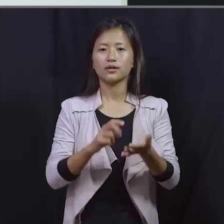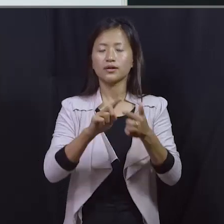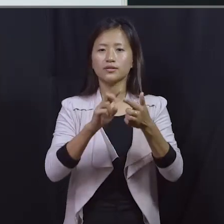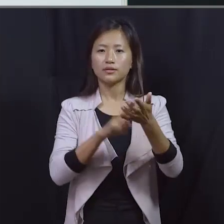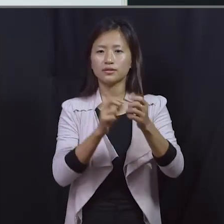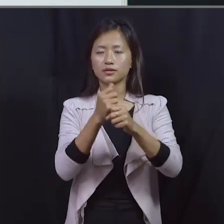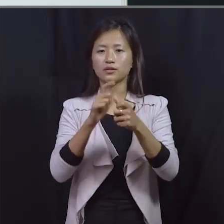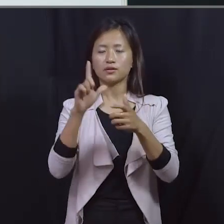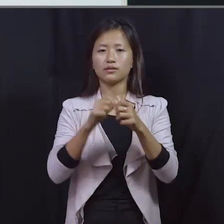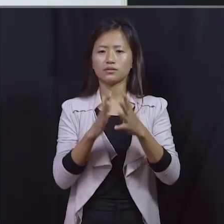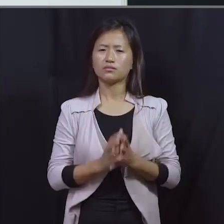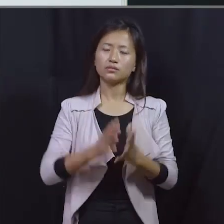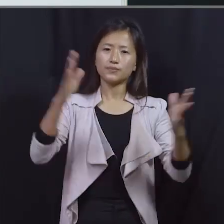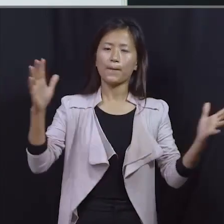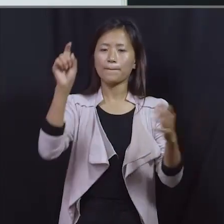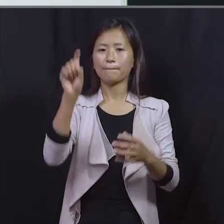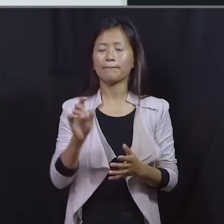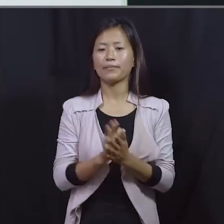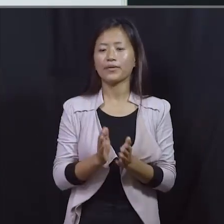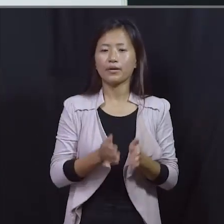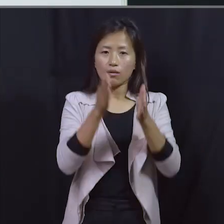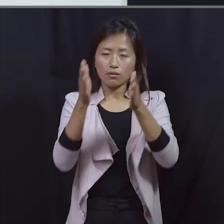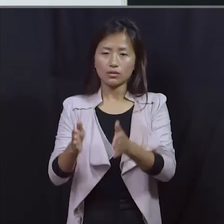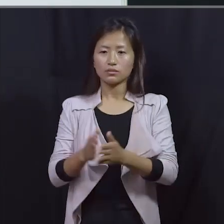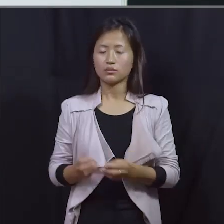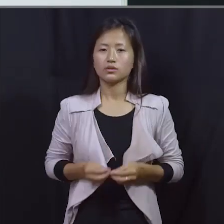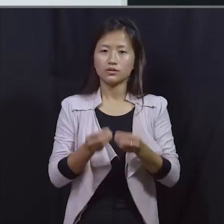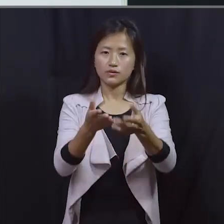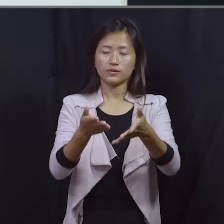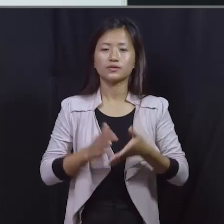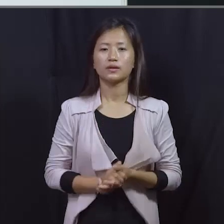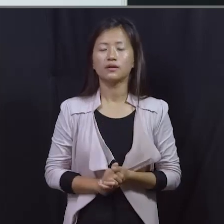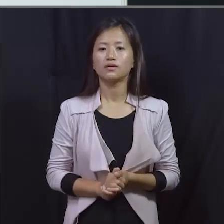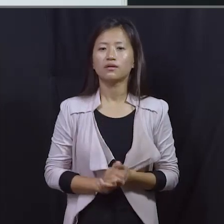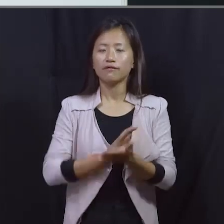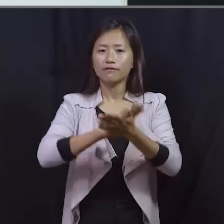a huge quantity of cotton in order to produce